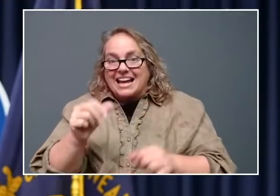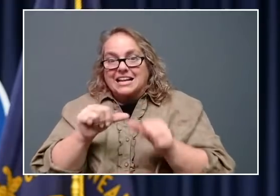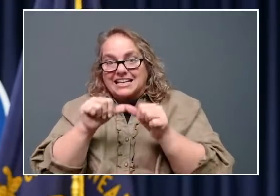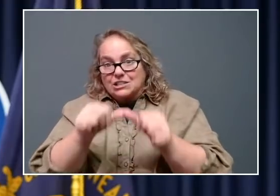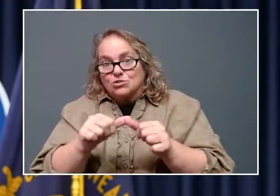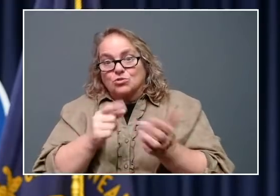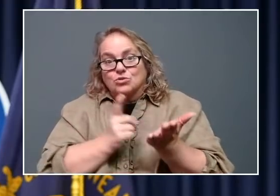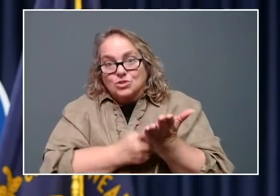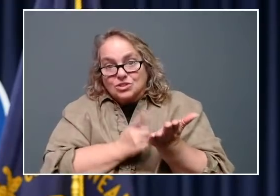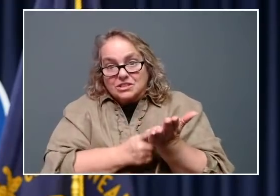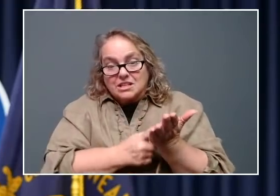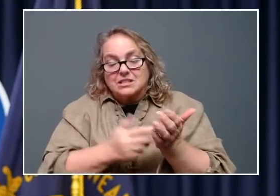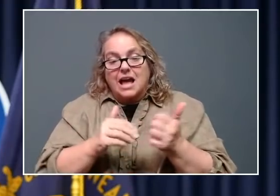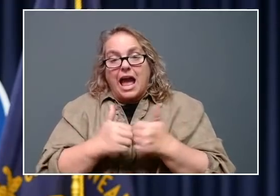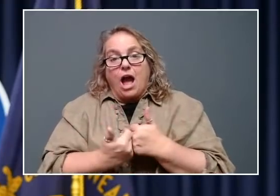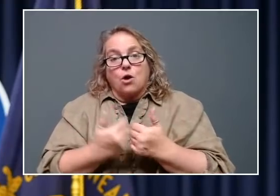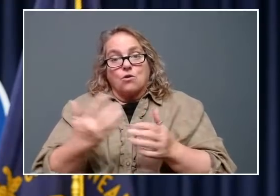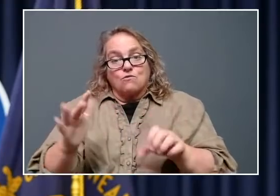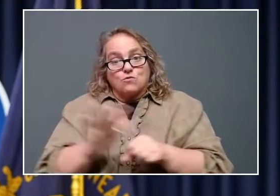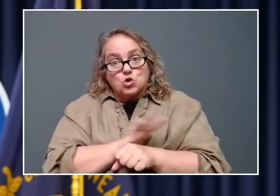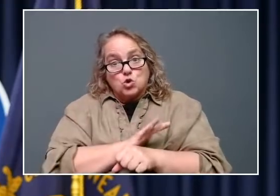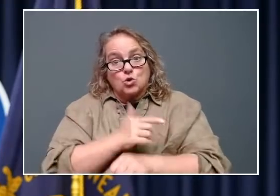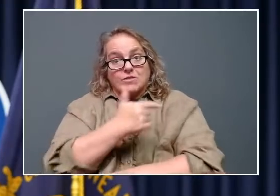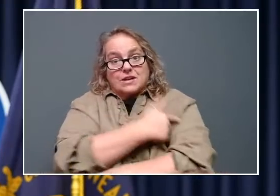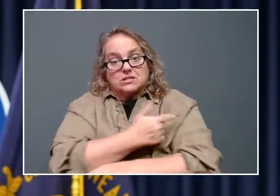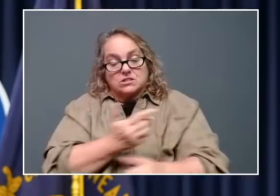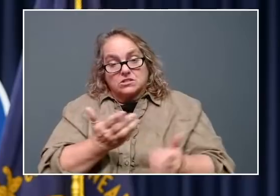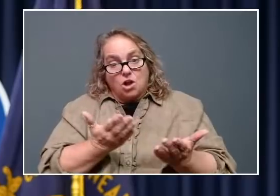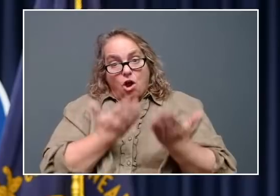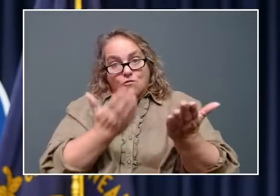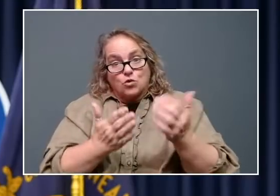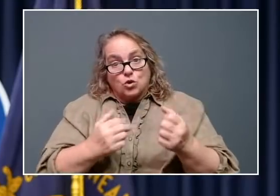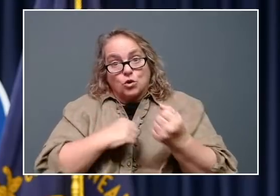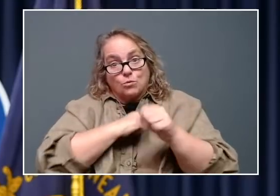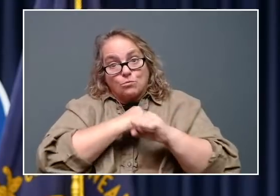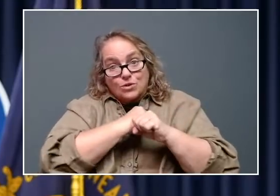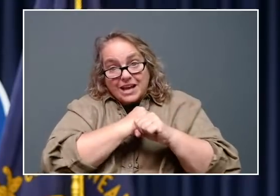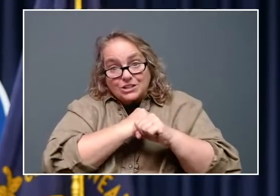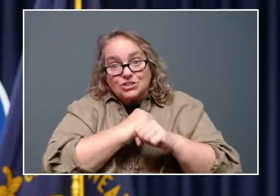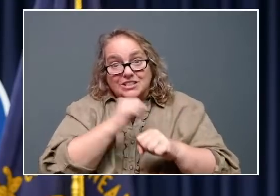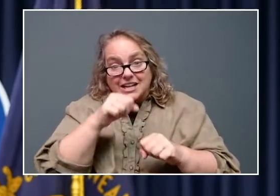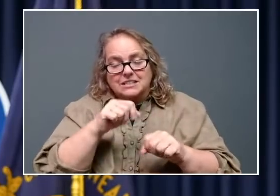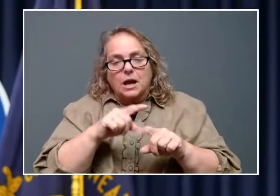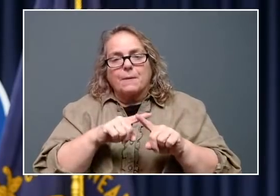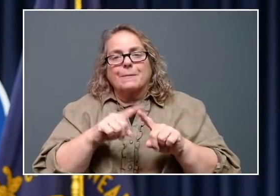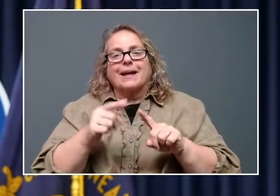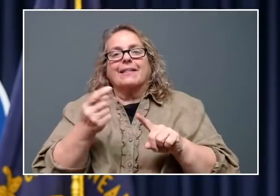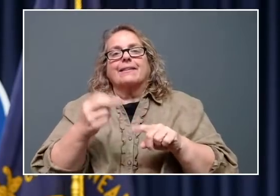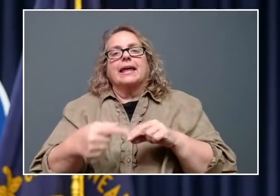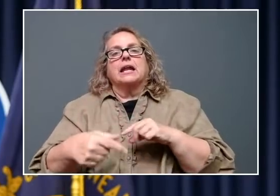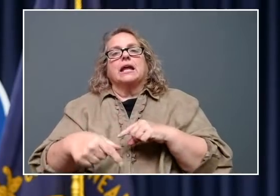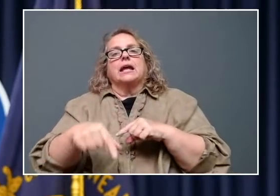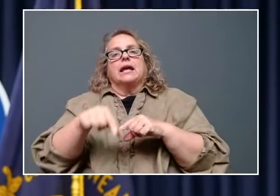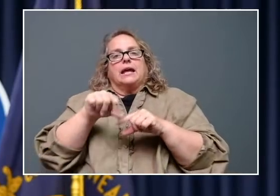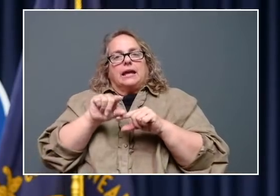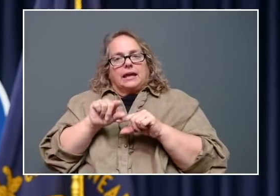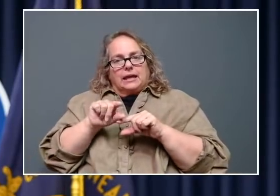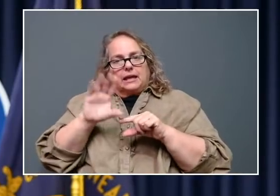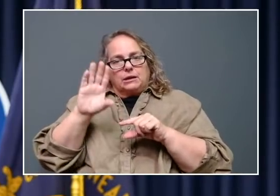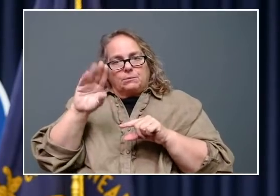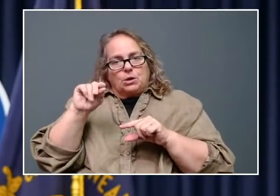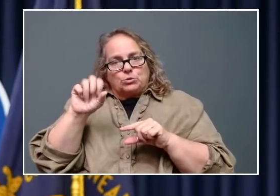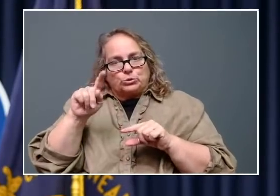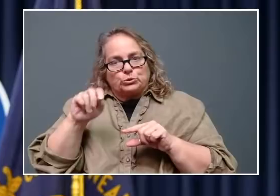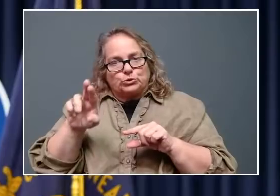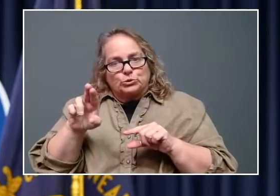how being fully vaccinated offers you protection. And then it's adding that layer on. And sometimes you hear